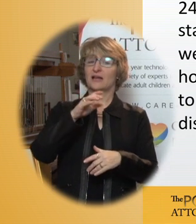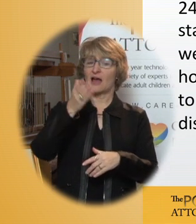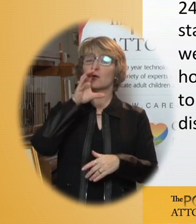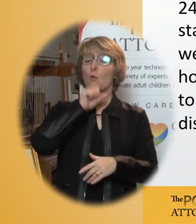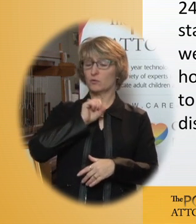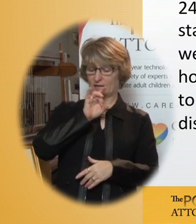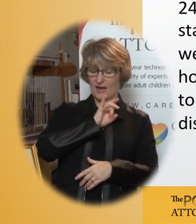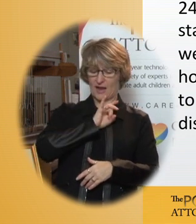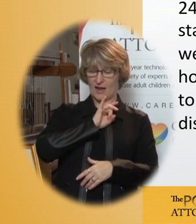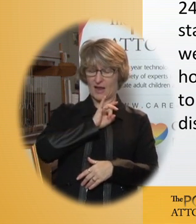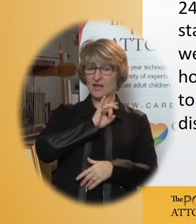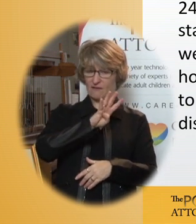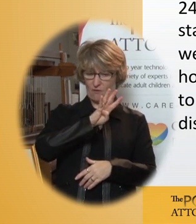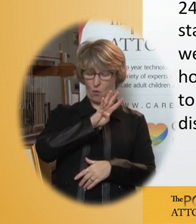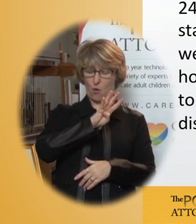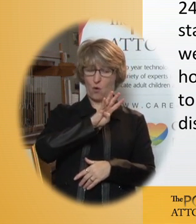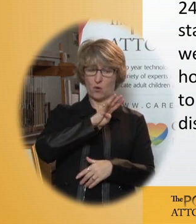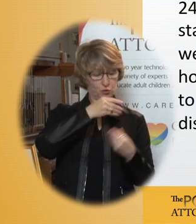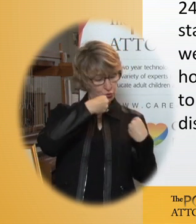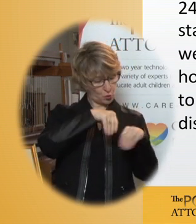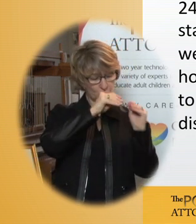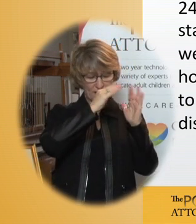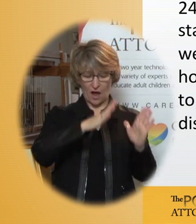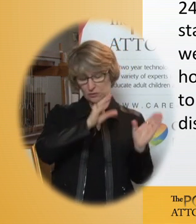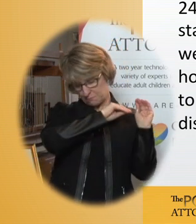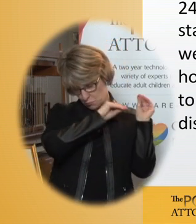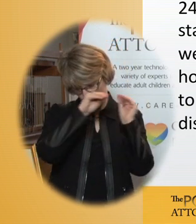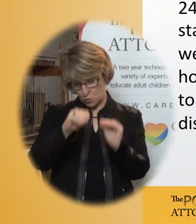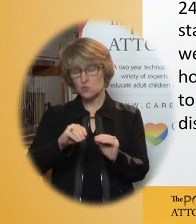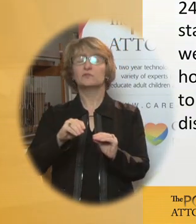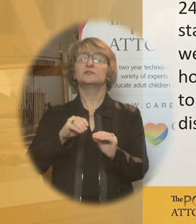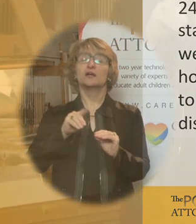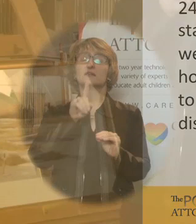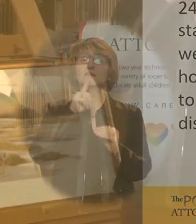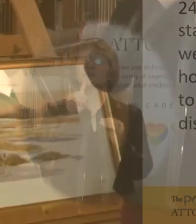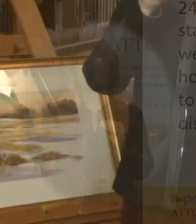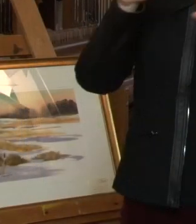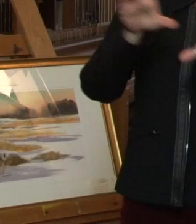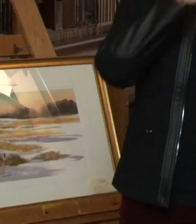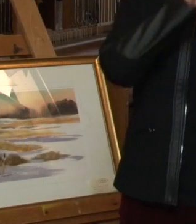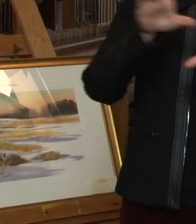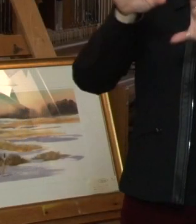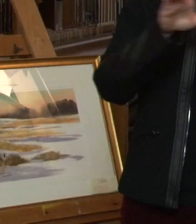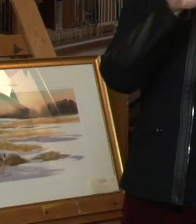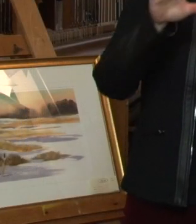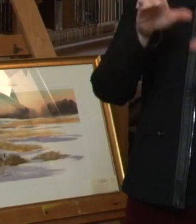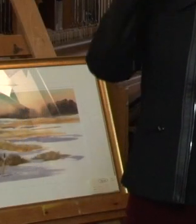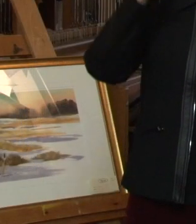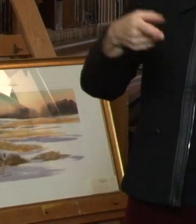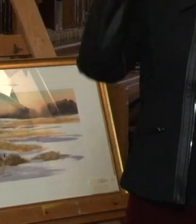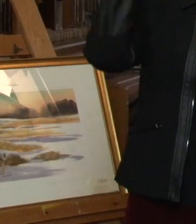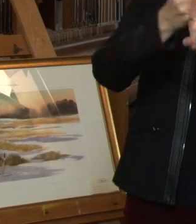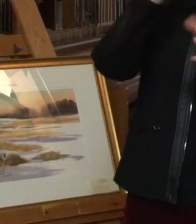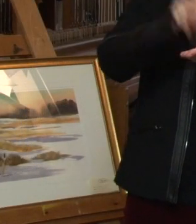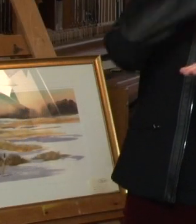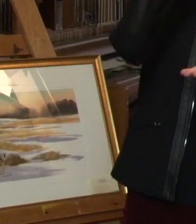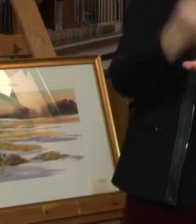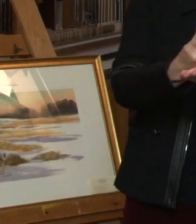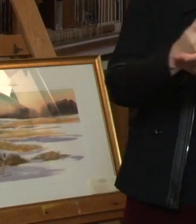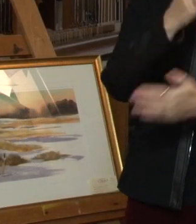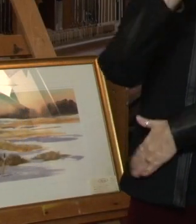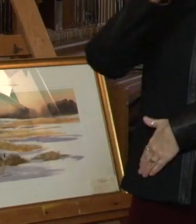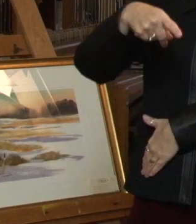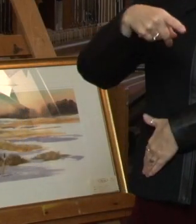lease, sold her house, moved into a life lease, was very active, and then she fell. She fell, she fractured her